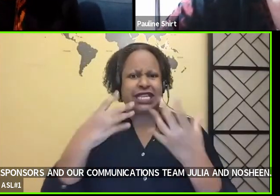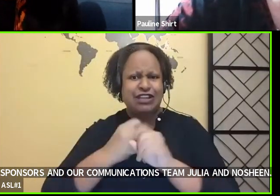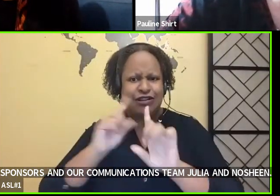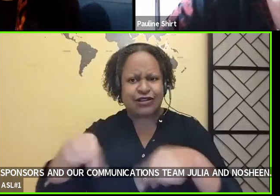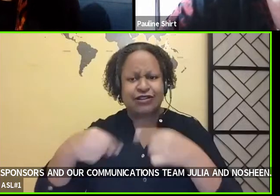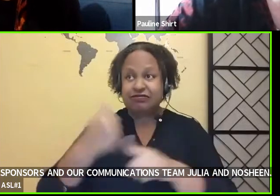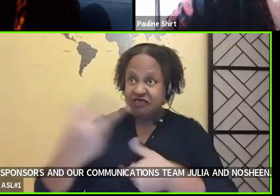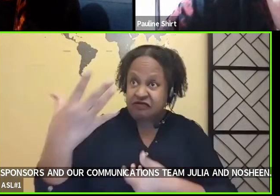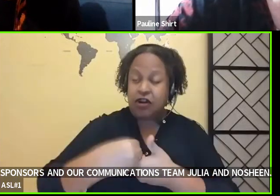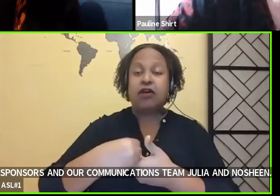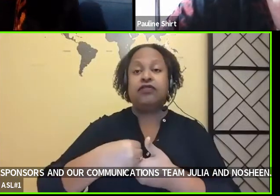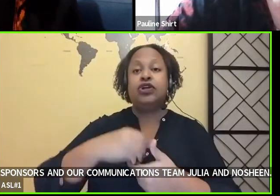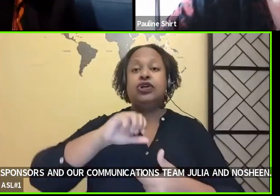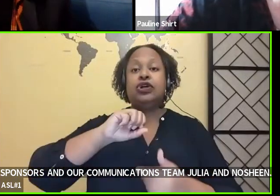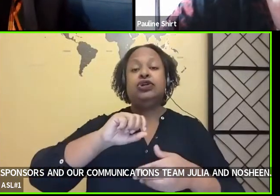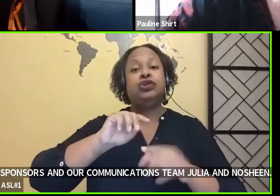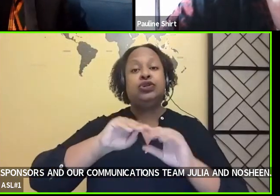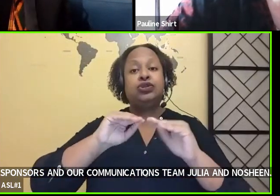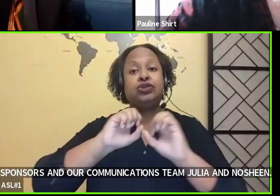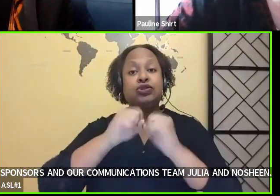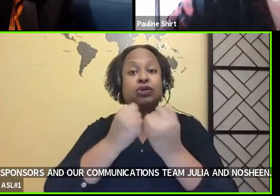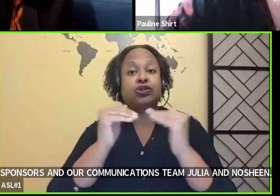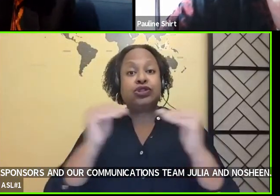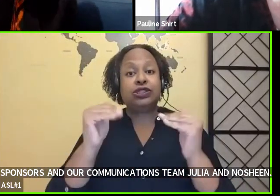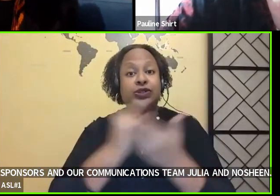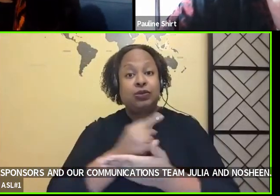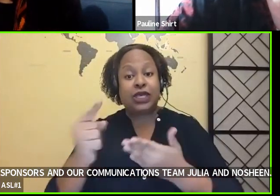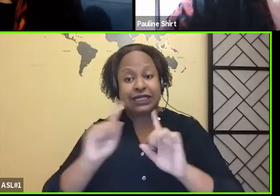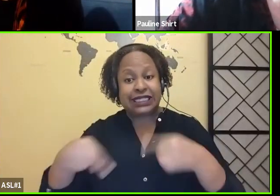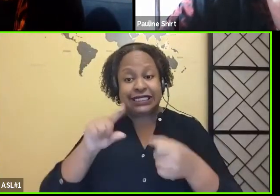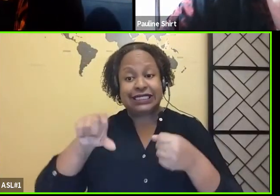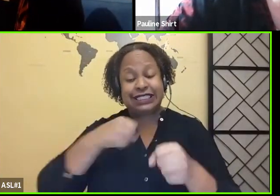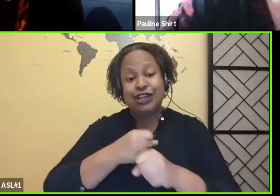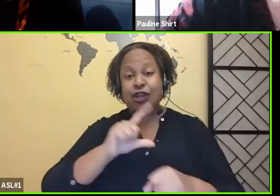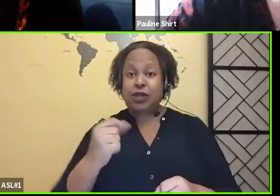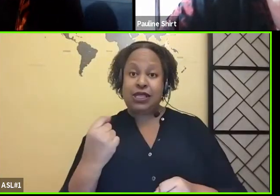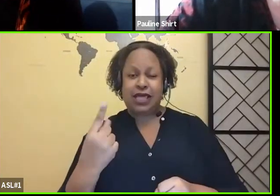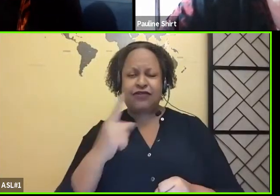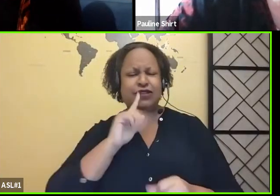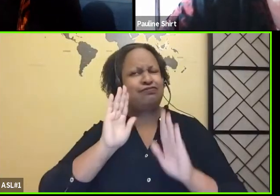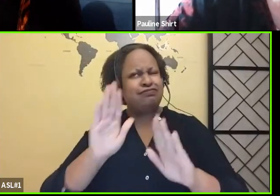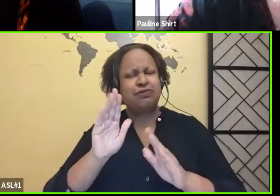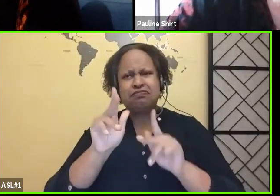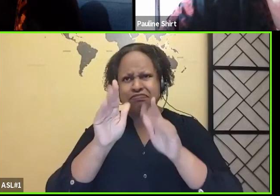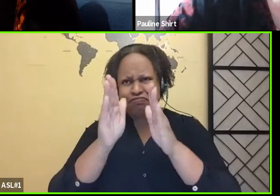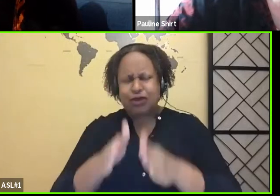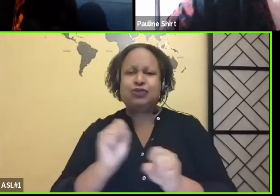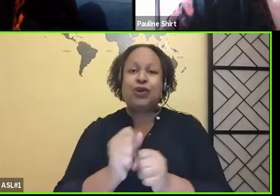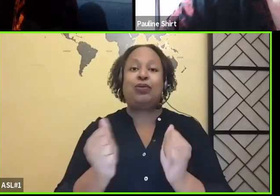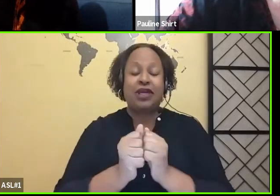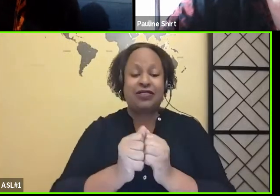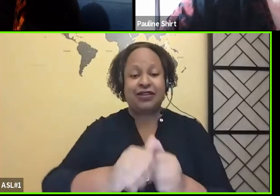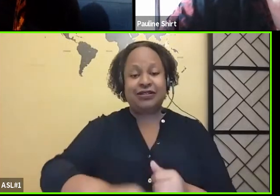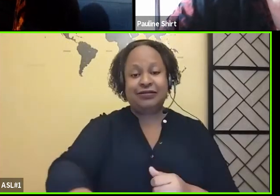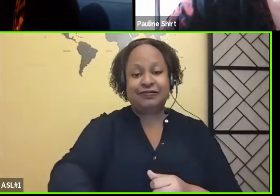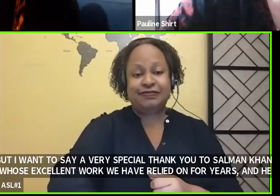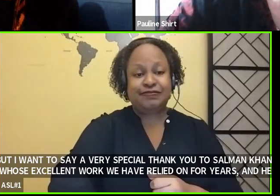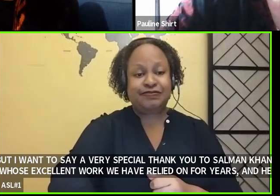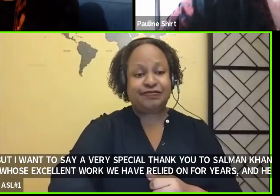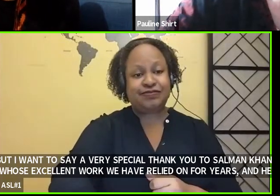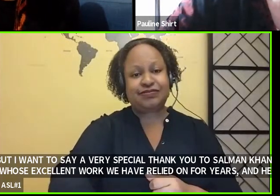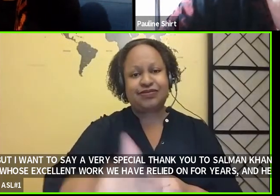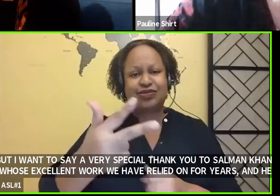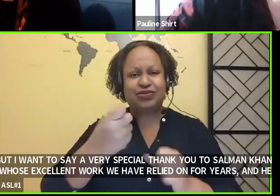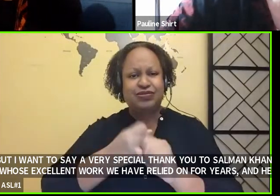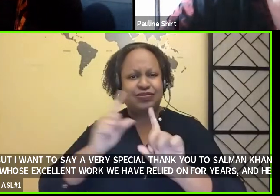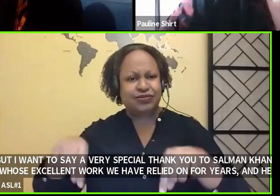in 2011, and is just an awesome person to work with. Over the past 3 years, Social Justice Week has